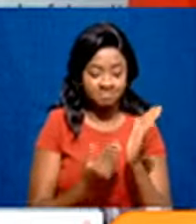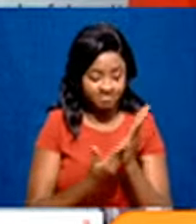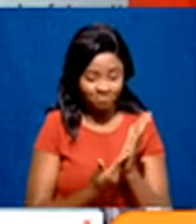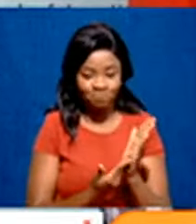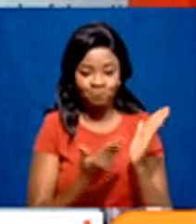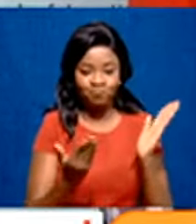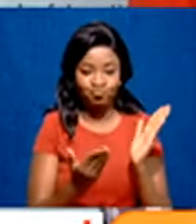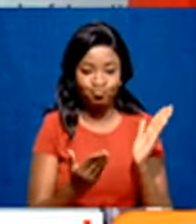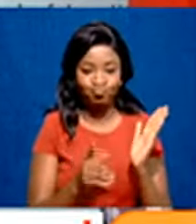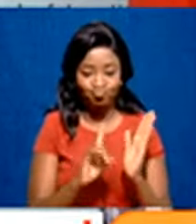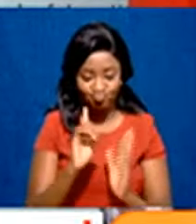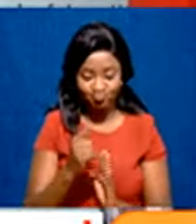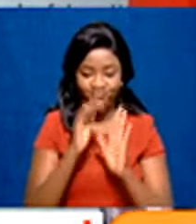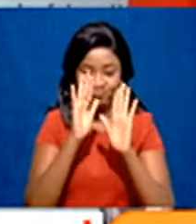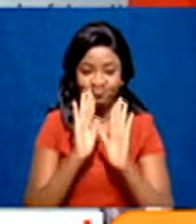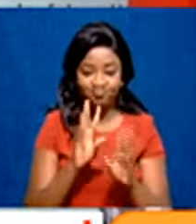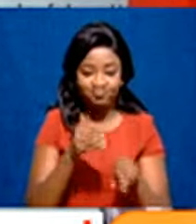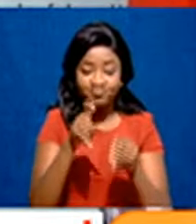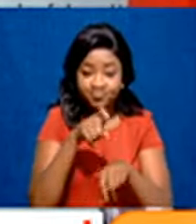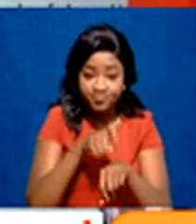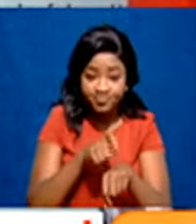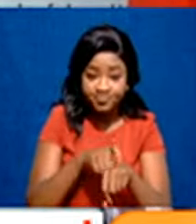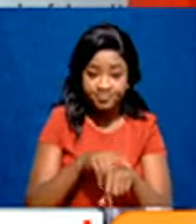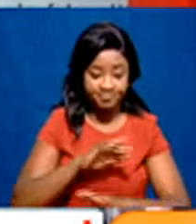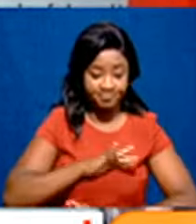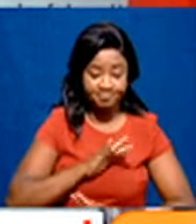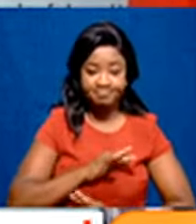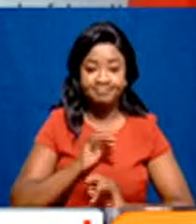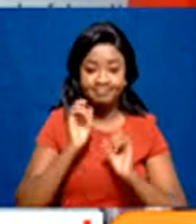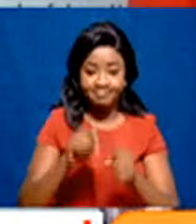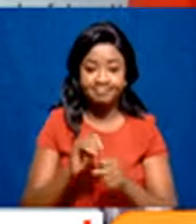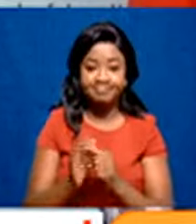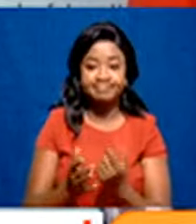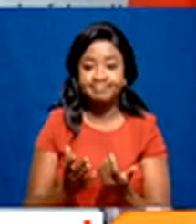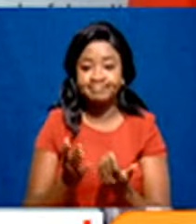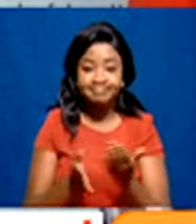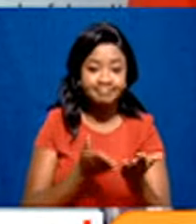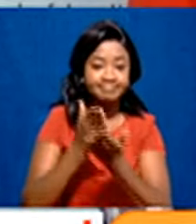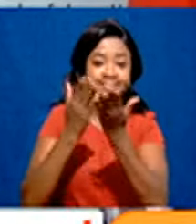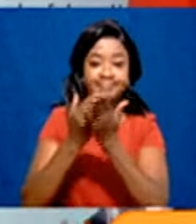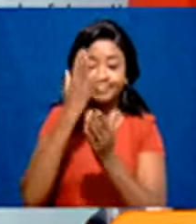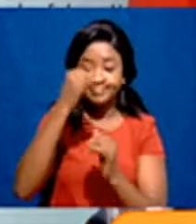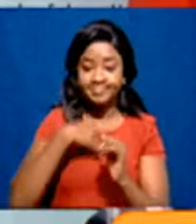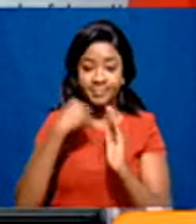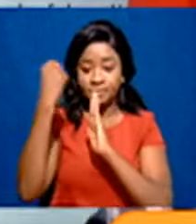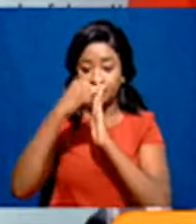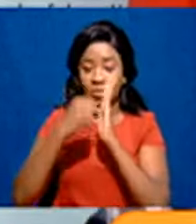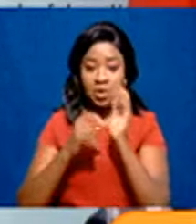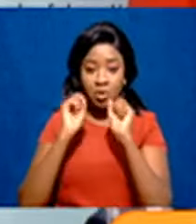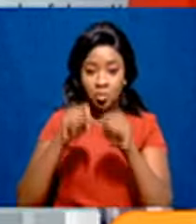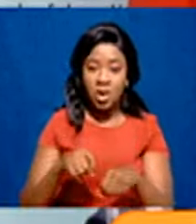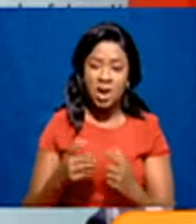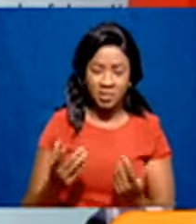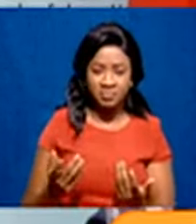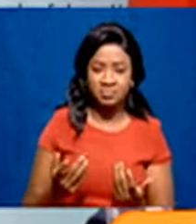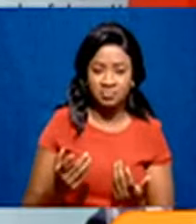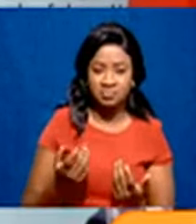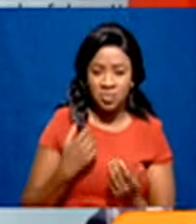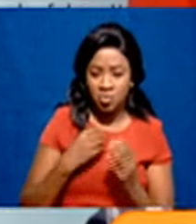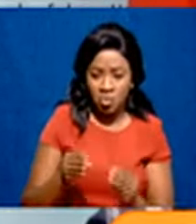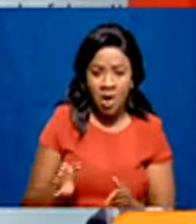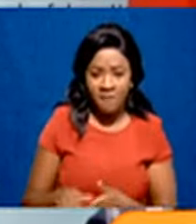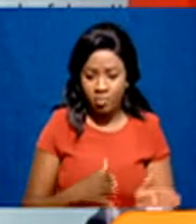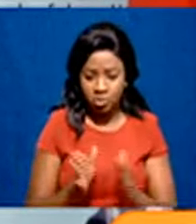be given enough time and enough space to appeal, because there is a provision to appeal in the High Court, and after the appeal